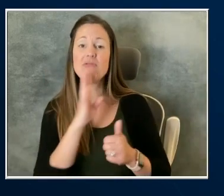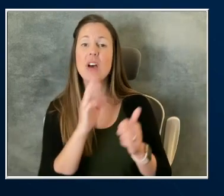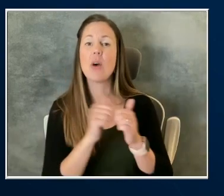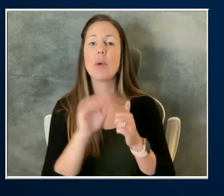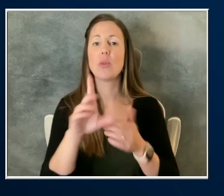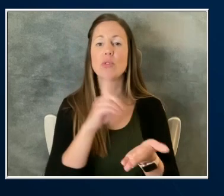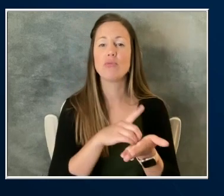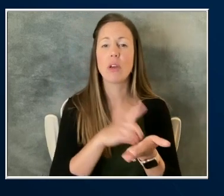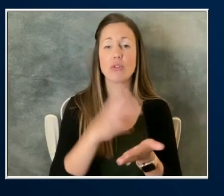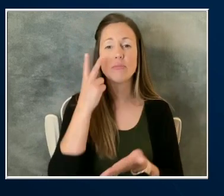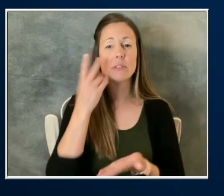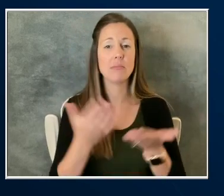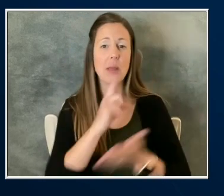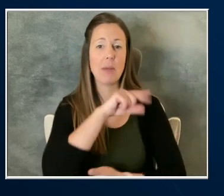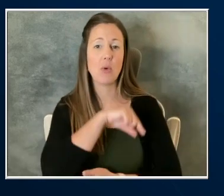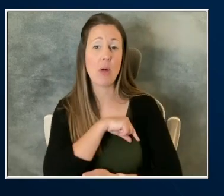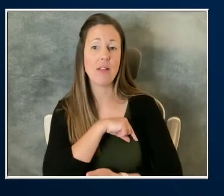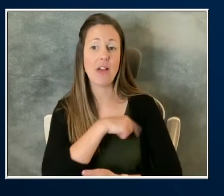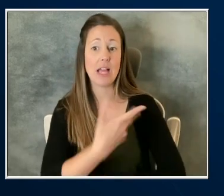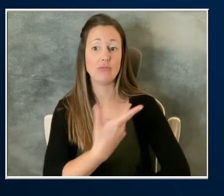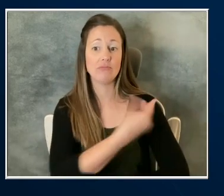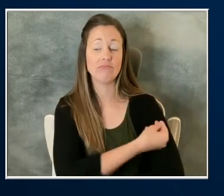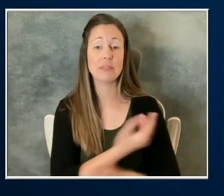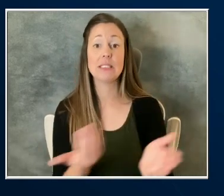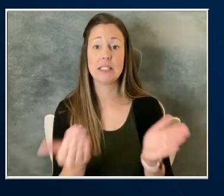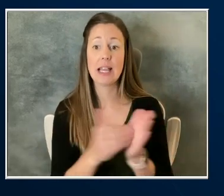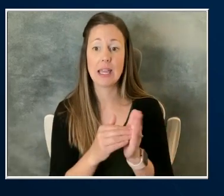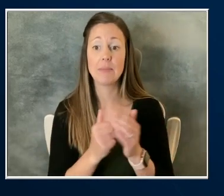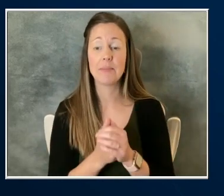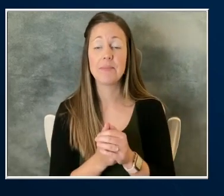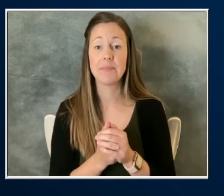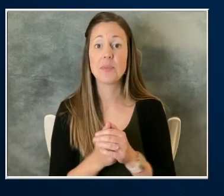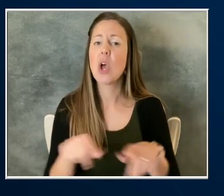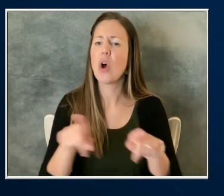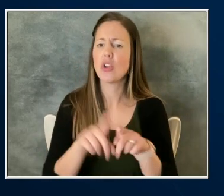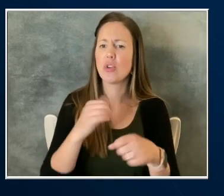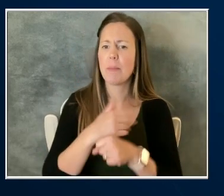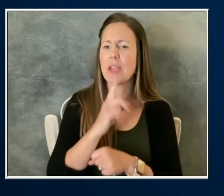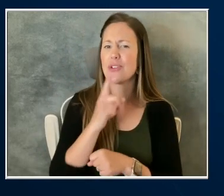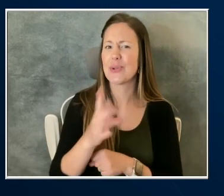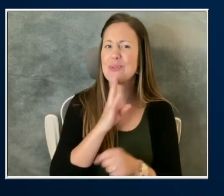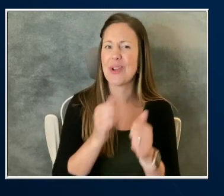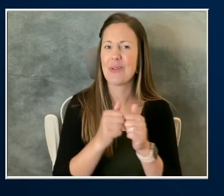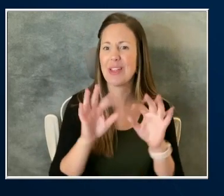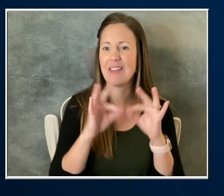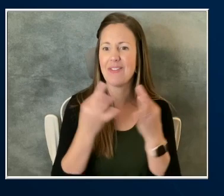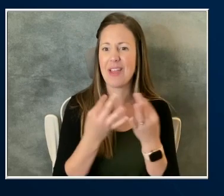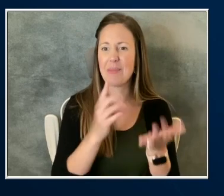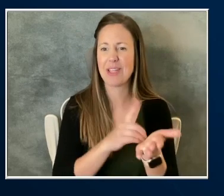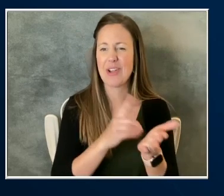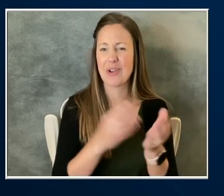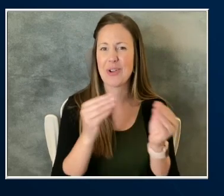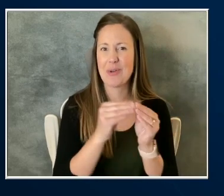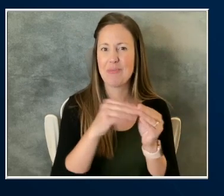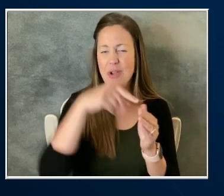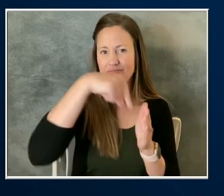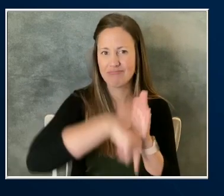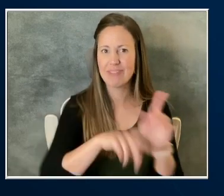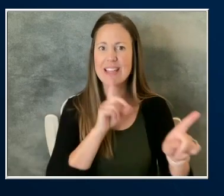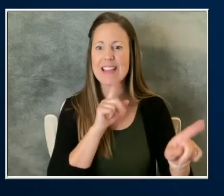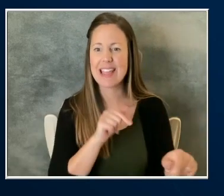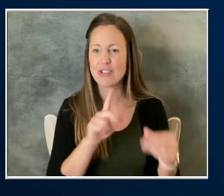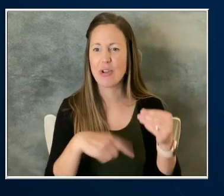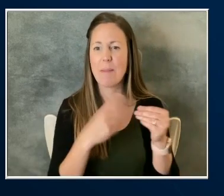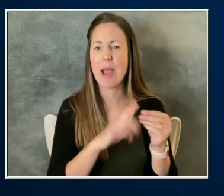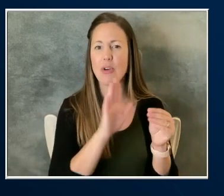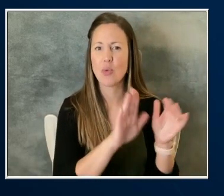get Shingrix again. And third, make sure you talk to your primary care doctor. They probably have some more answers for you about what your individual risk profile looks